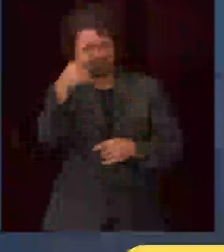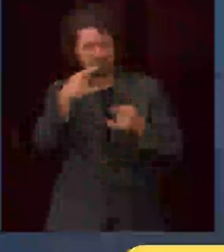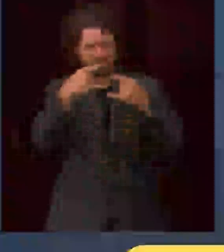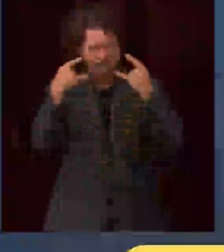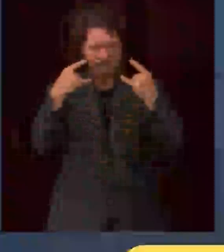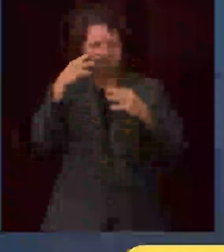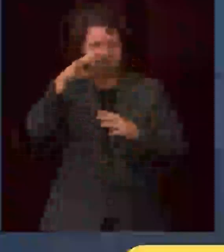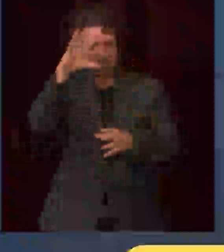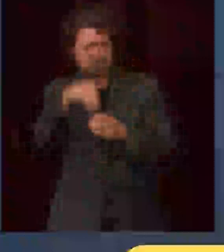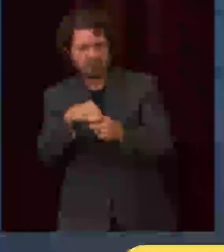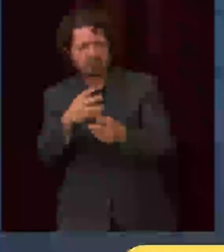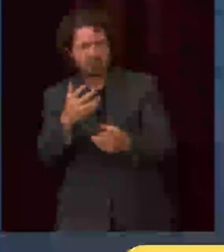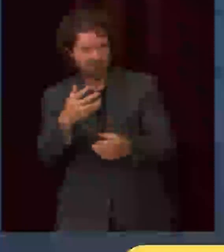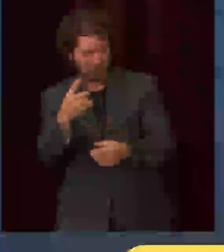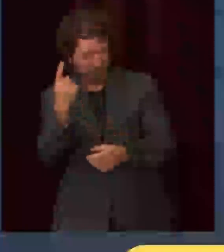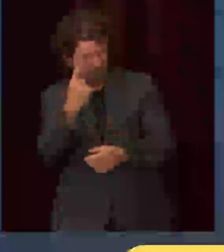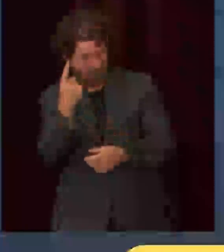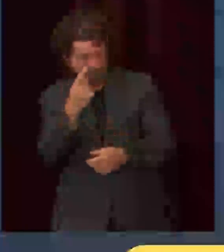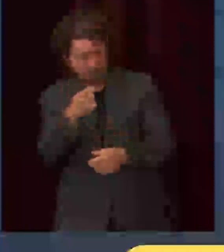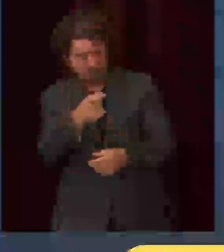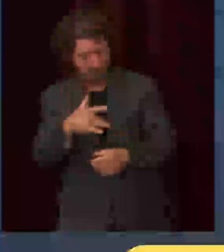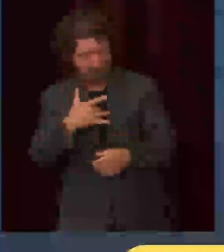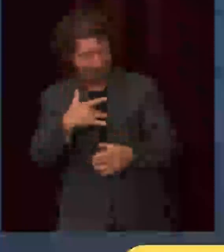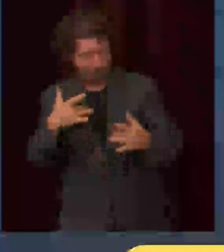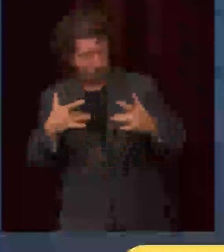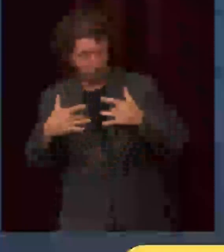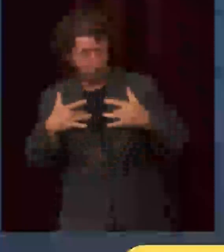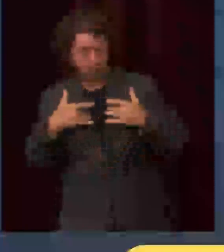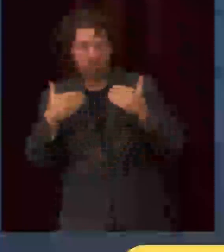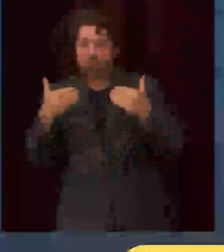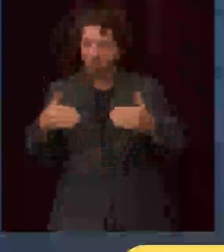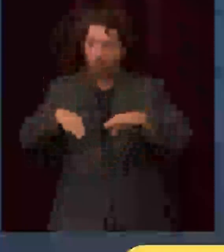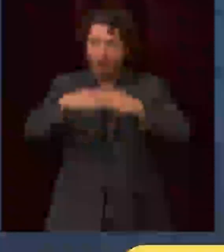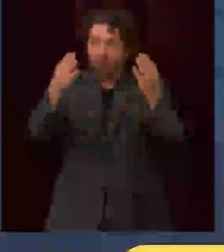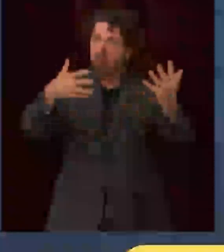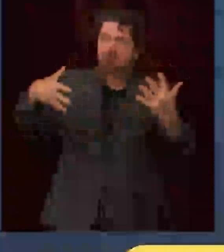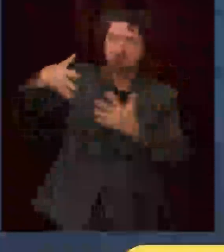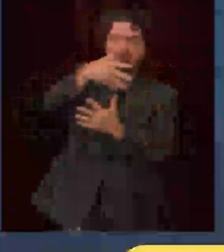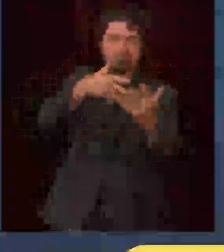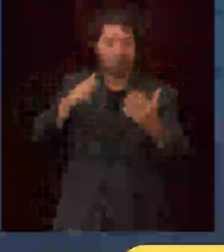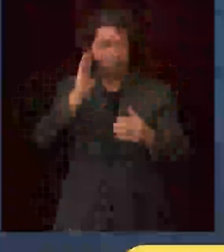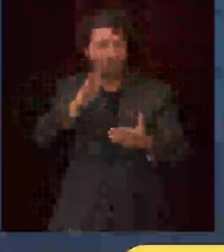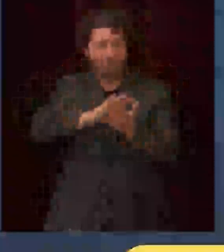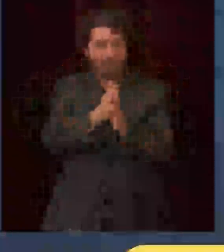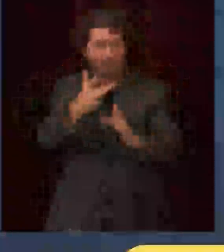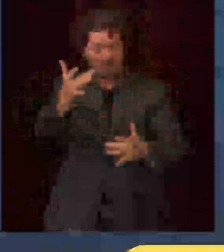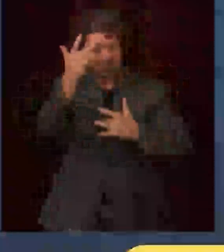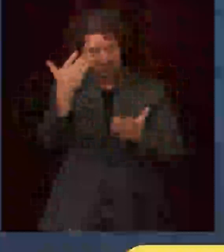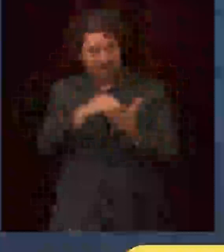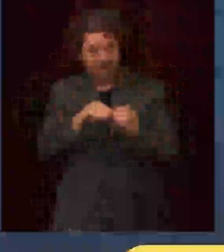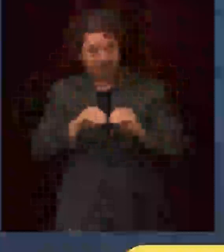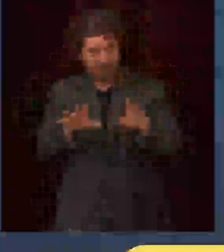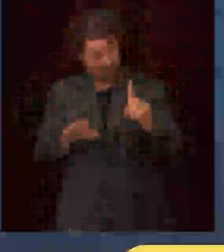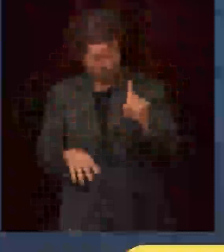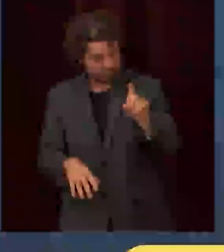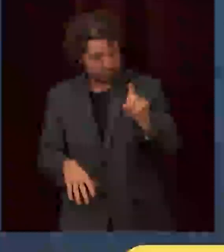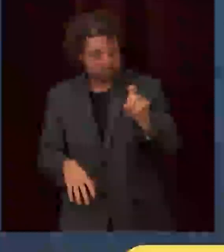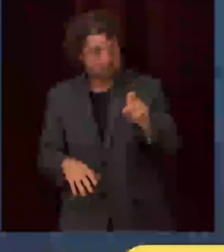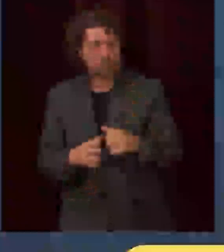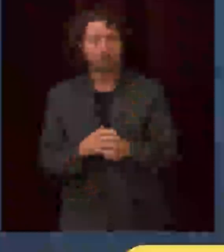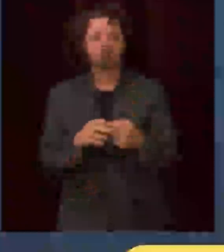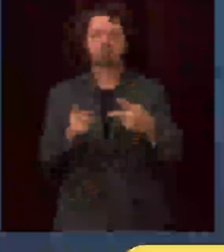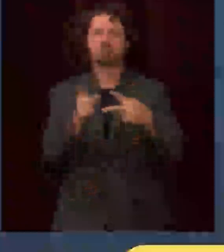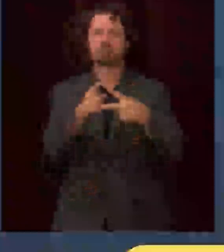So first off, this is a legal requirement, as you alluded to, for retailers, for businesses and employers. They are required to